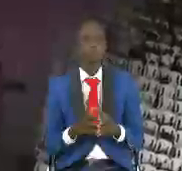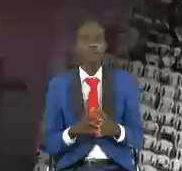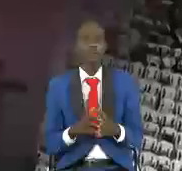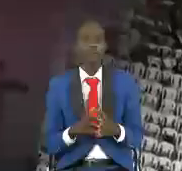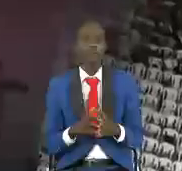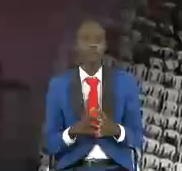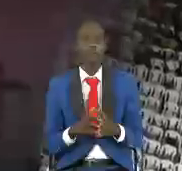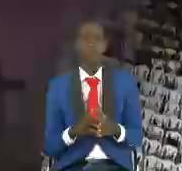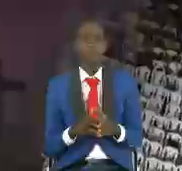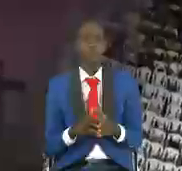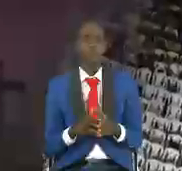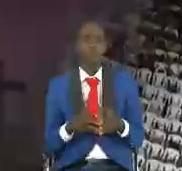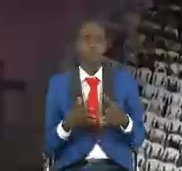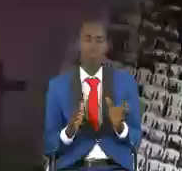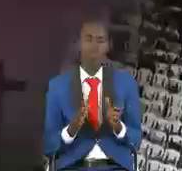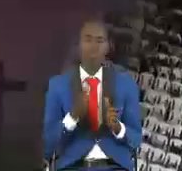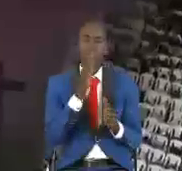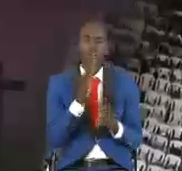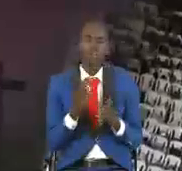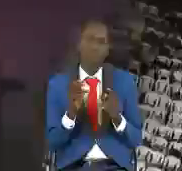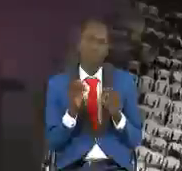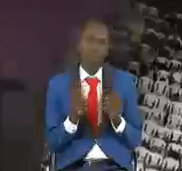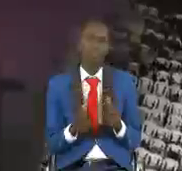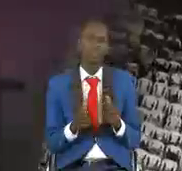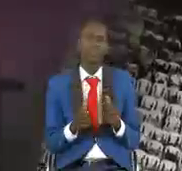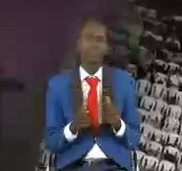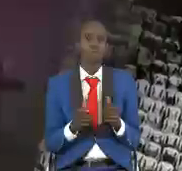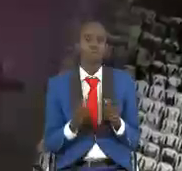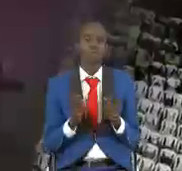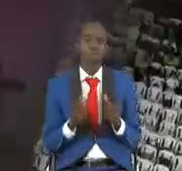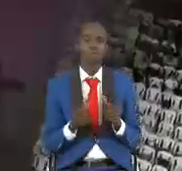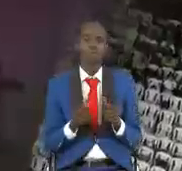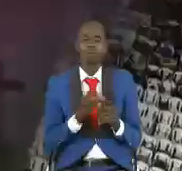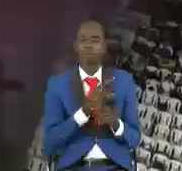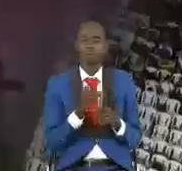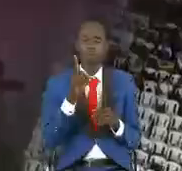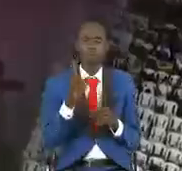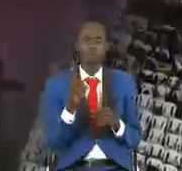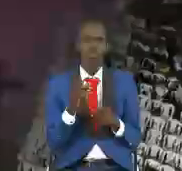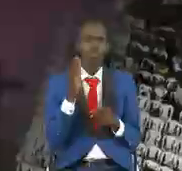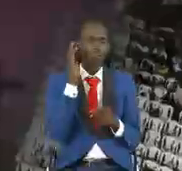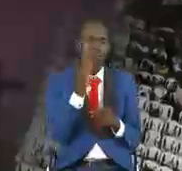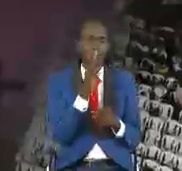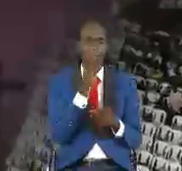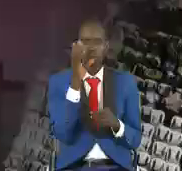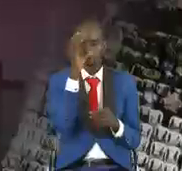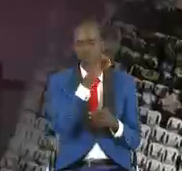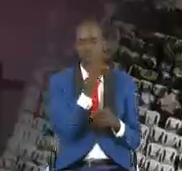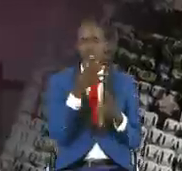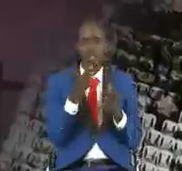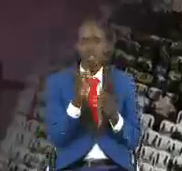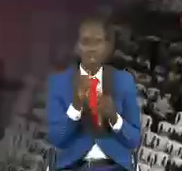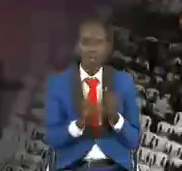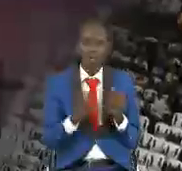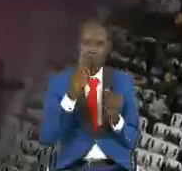Let's be fast. Please, nobody should be missed. Let's give everybody that decided